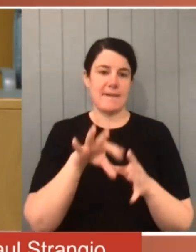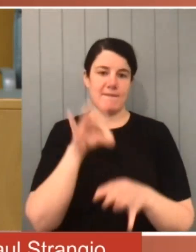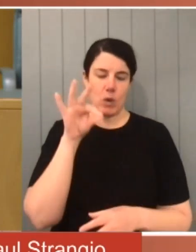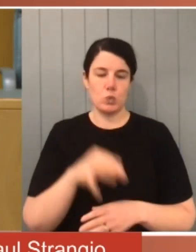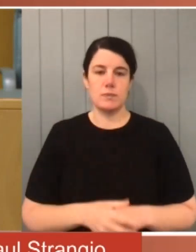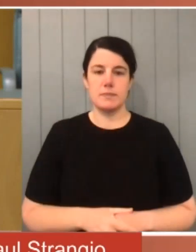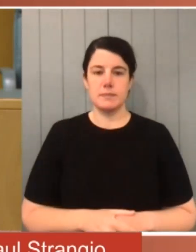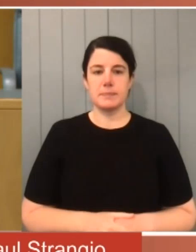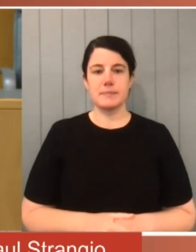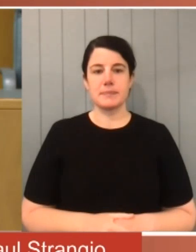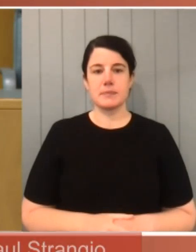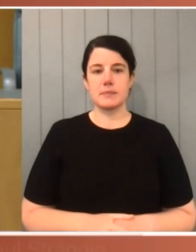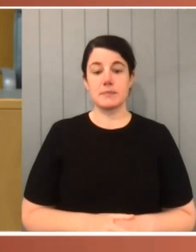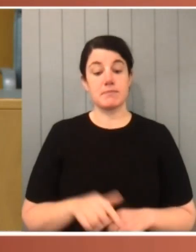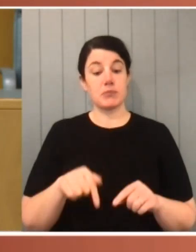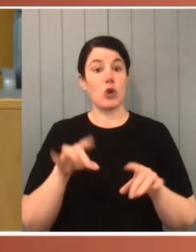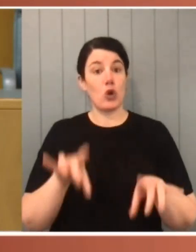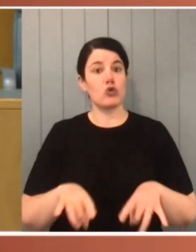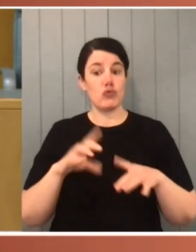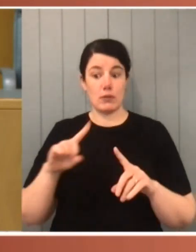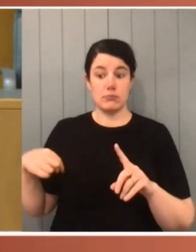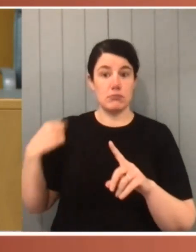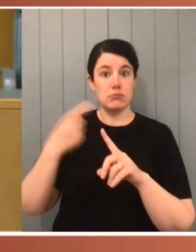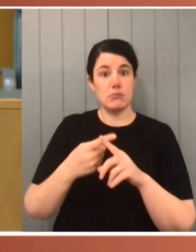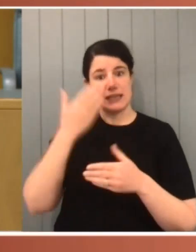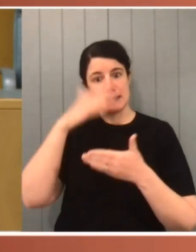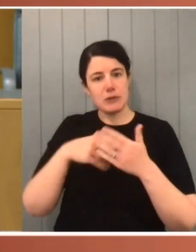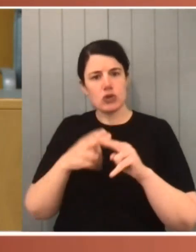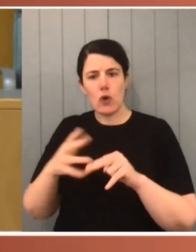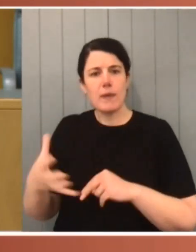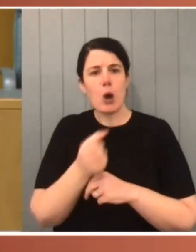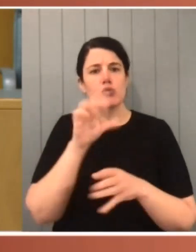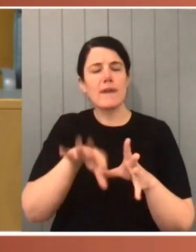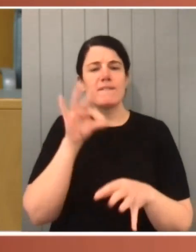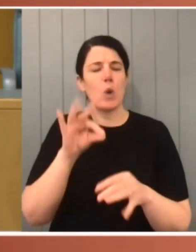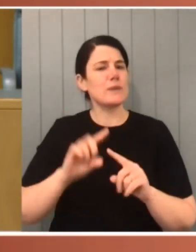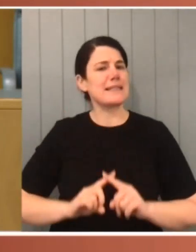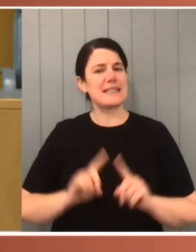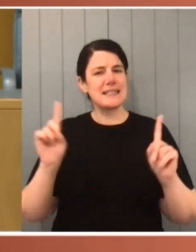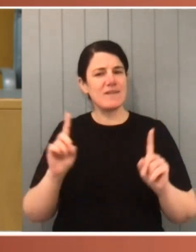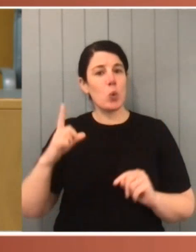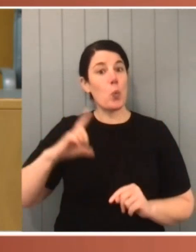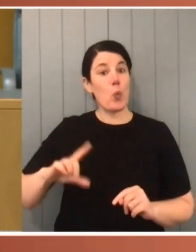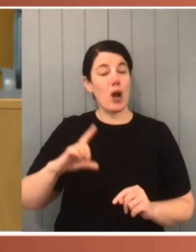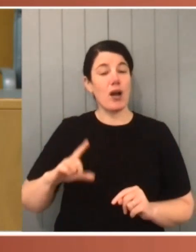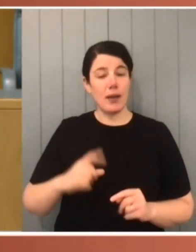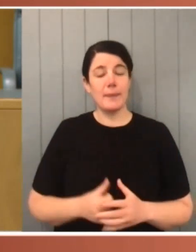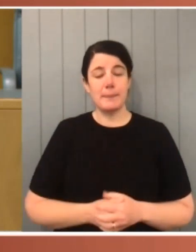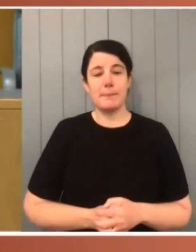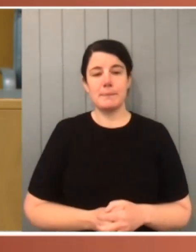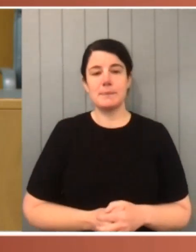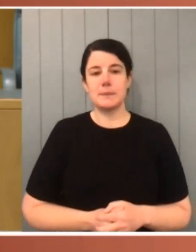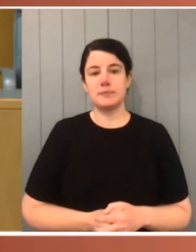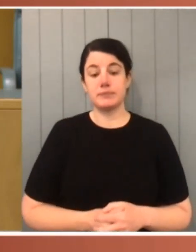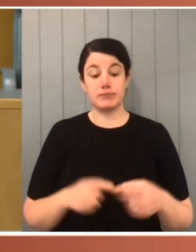not unique, Australia's experience of compulsory voting is distinctive for a number of reasons.